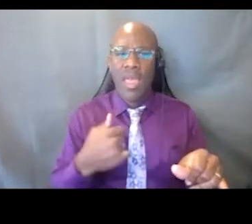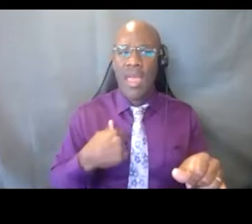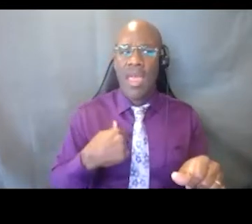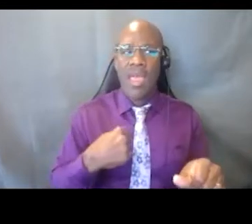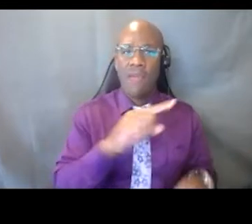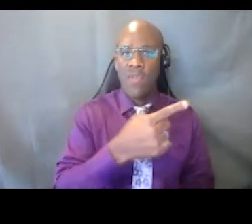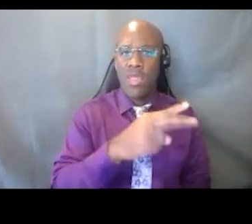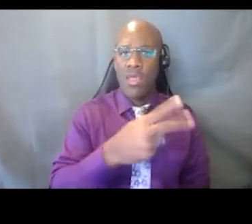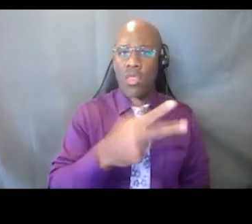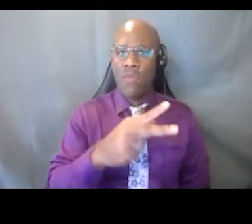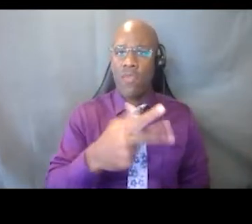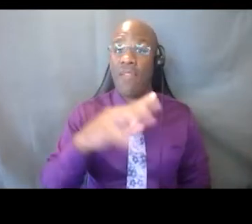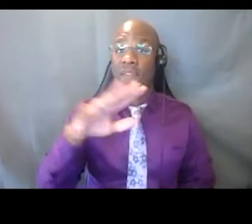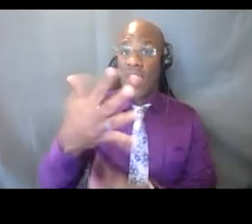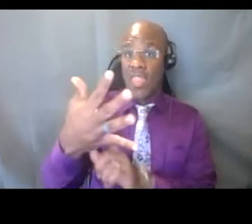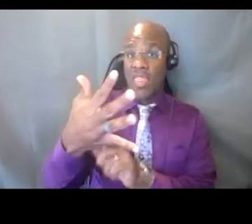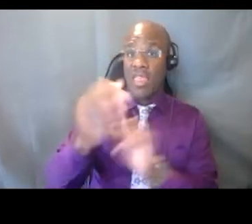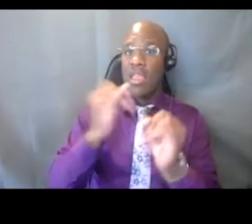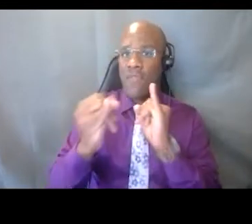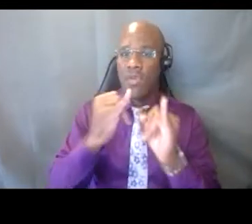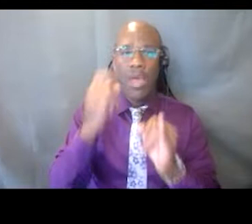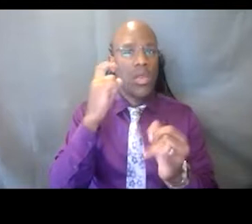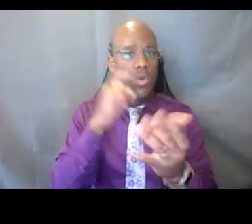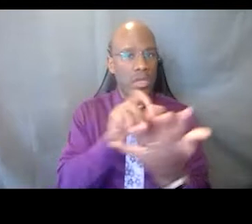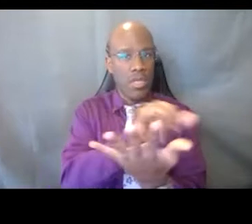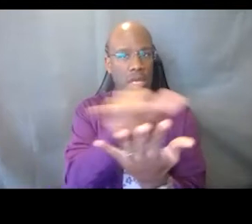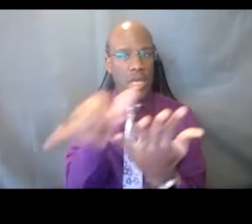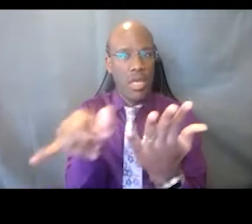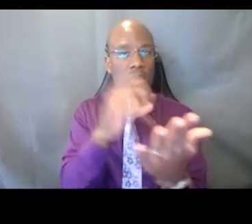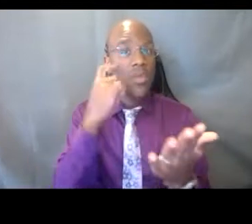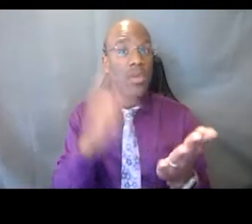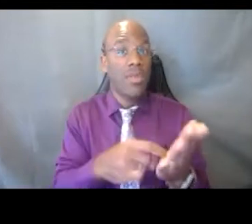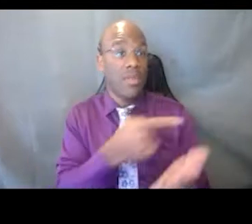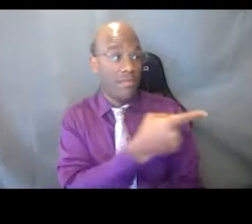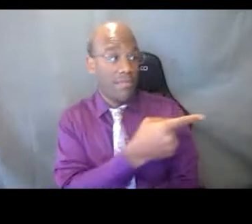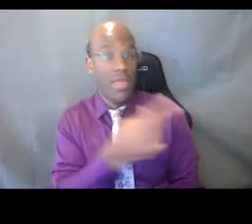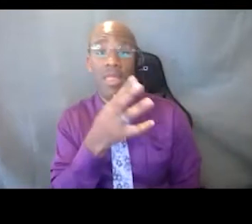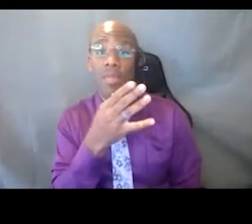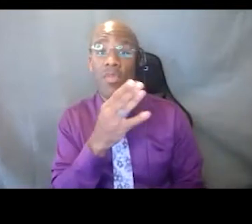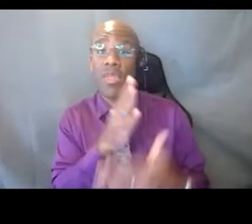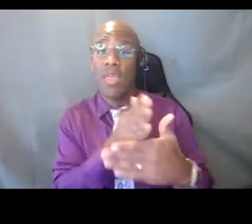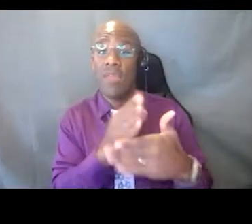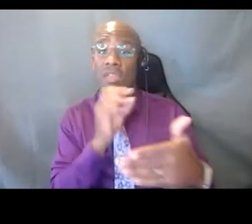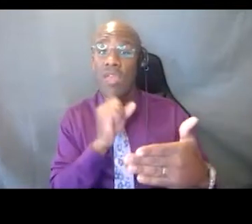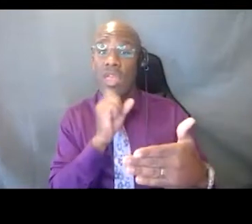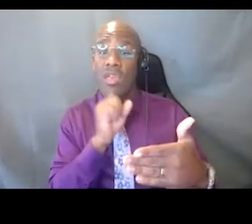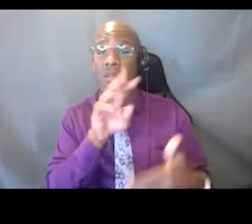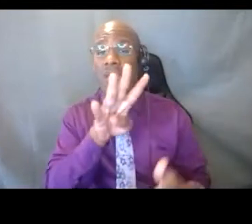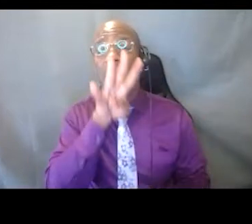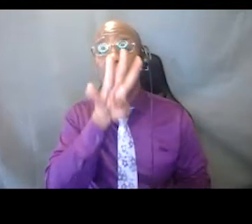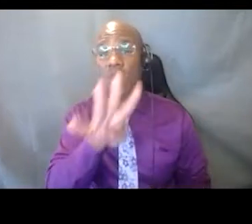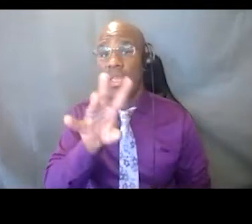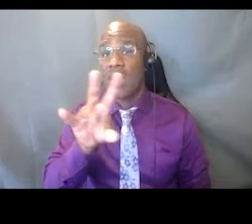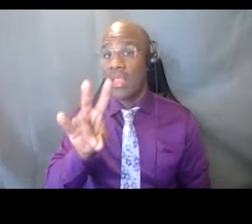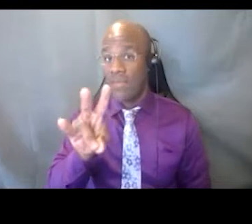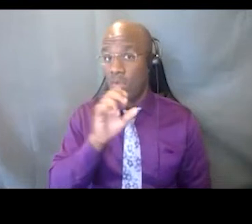And this is just an example. So if you can see, the mother's average age was about 47 years of 47